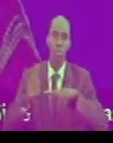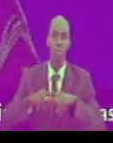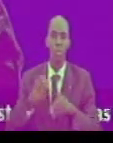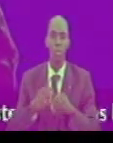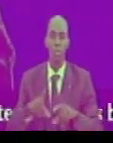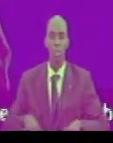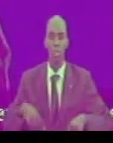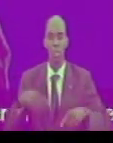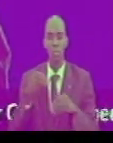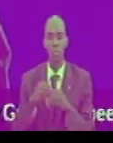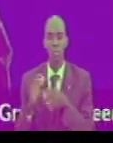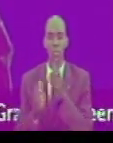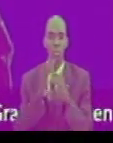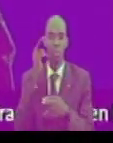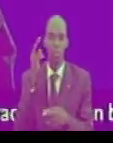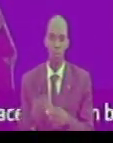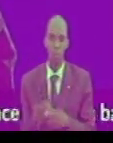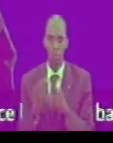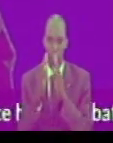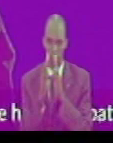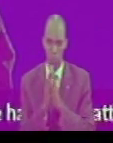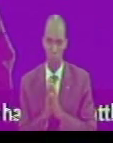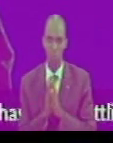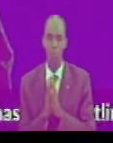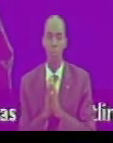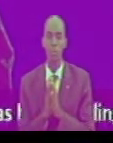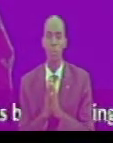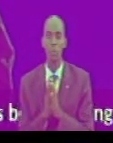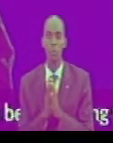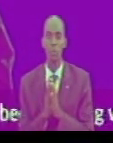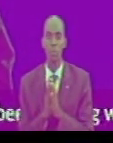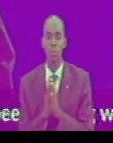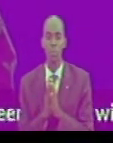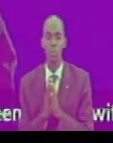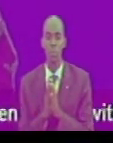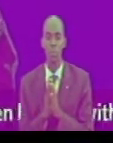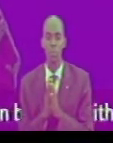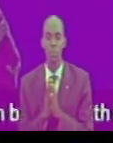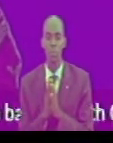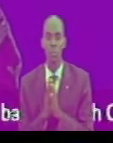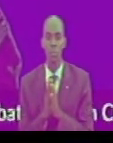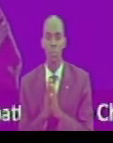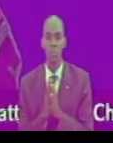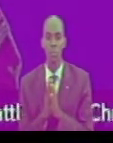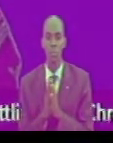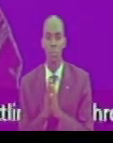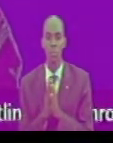one from Ondo Akure before we return to the overseer.